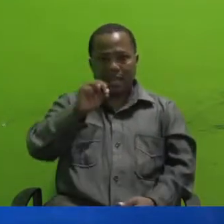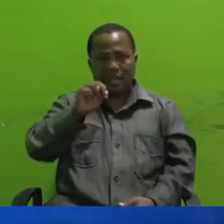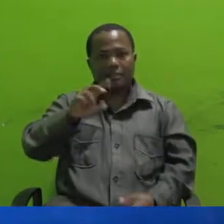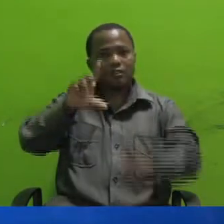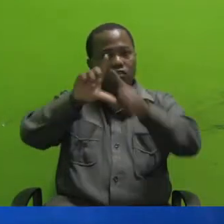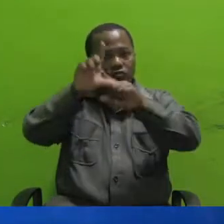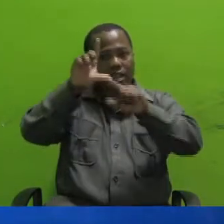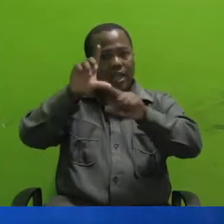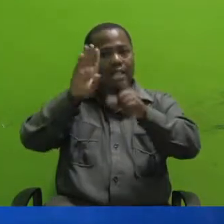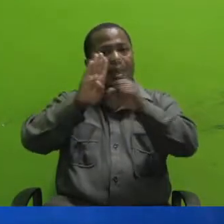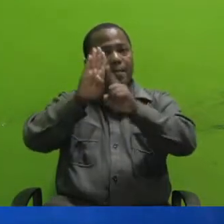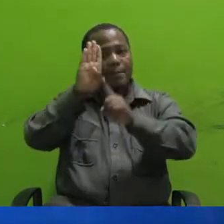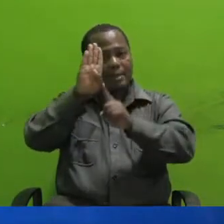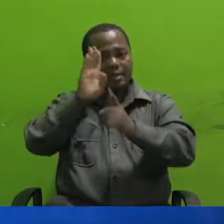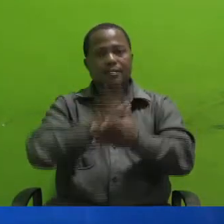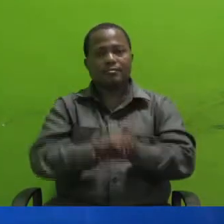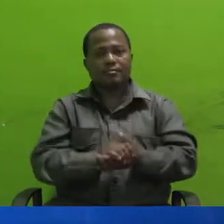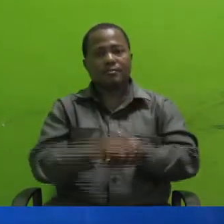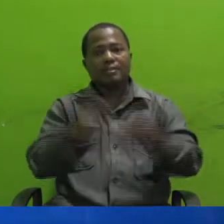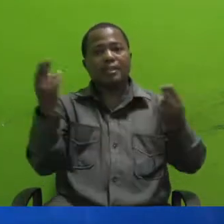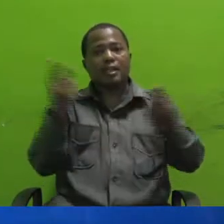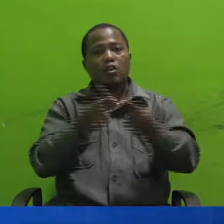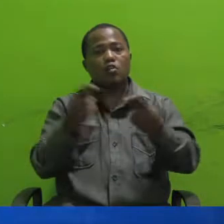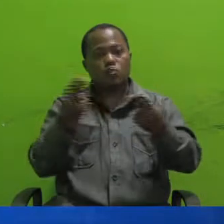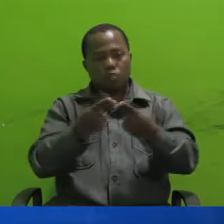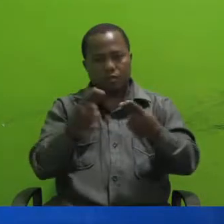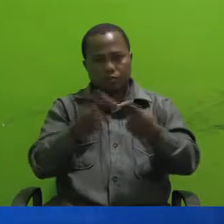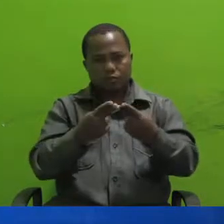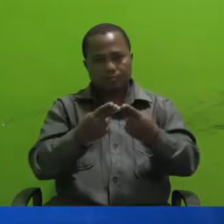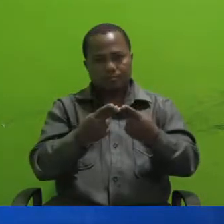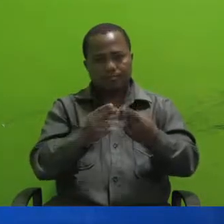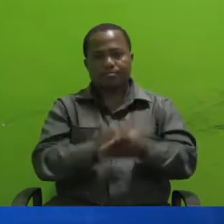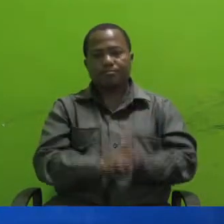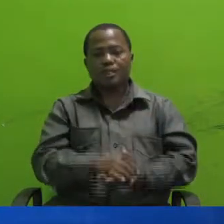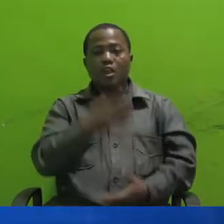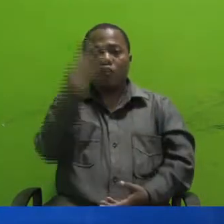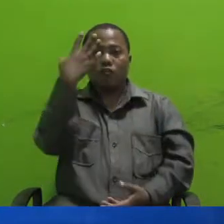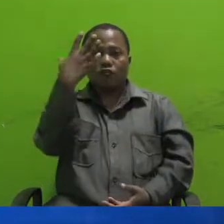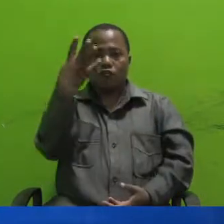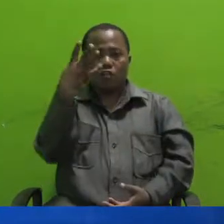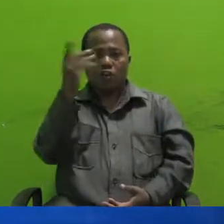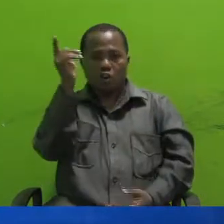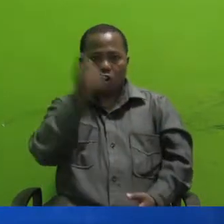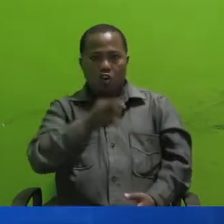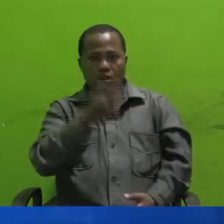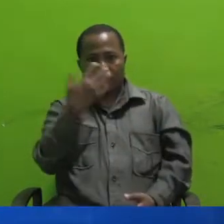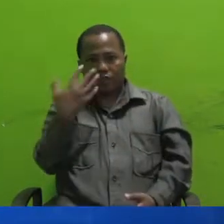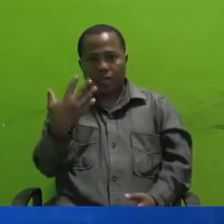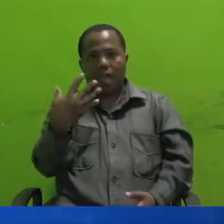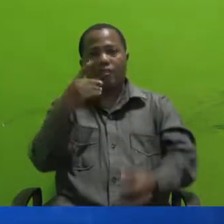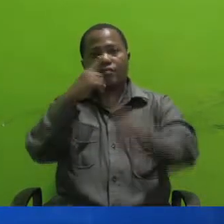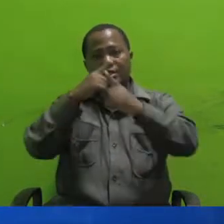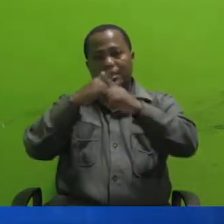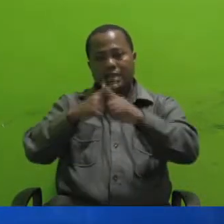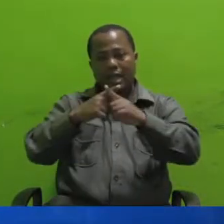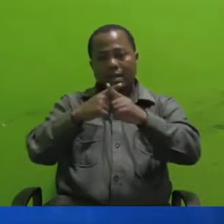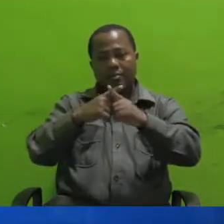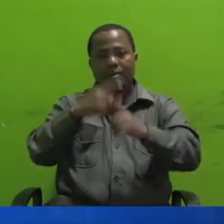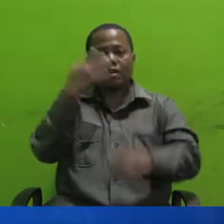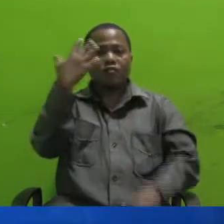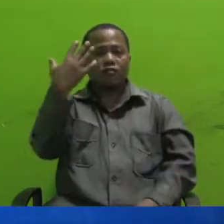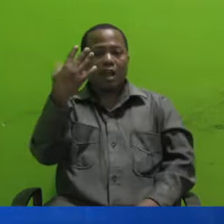tan of angle beta equal to 4/5 times